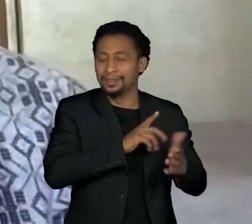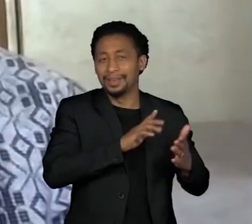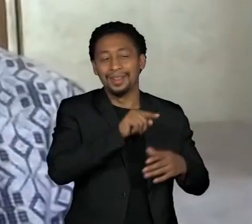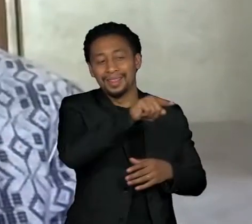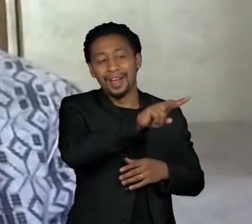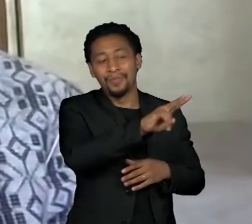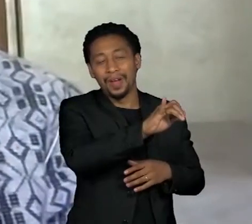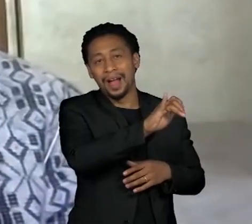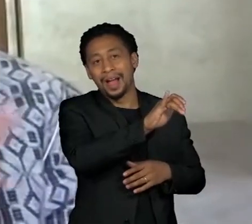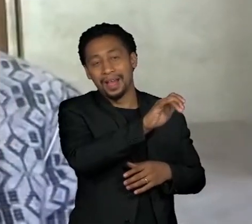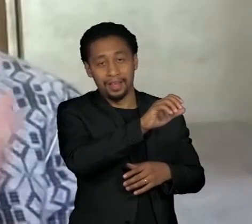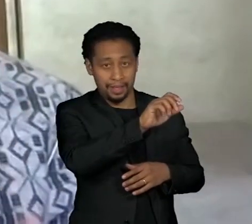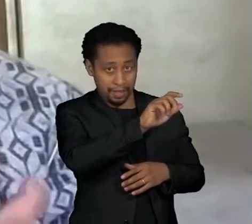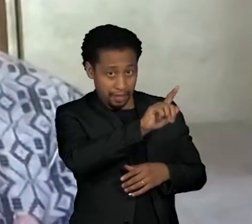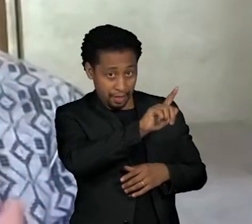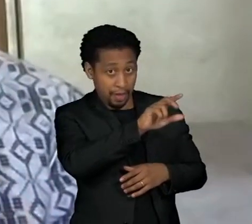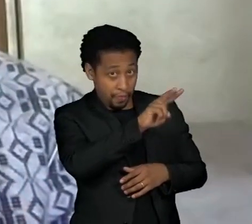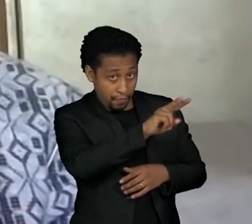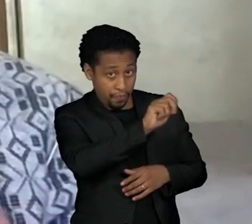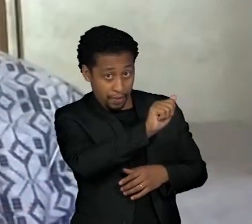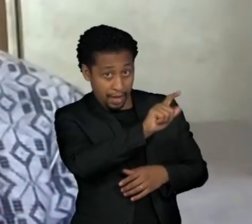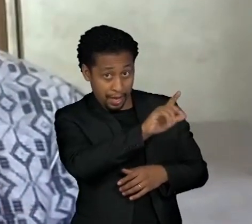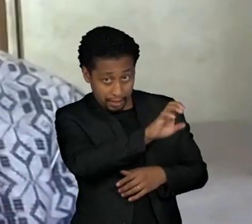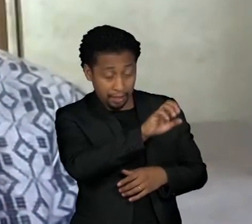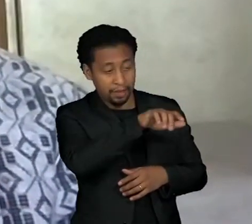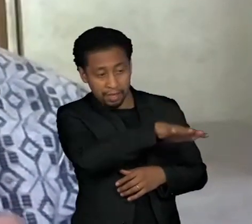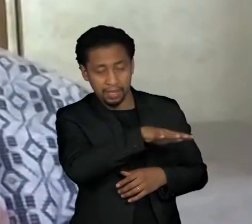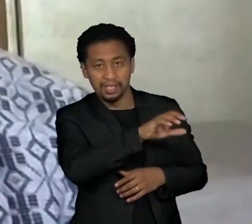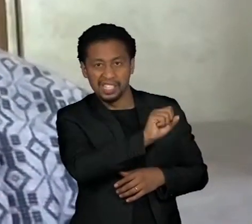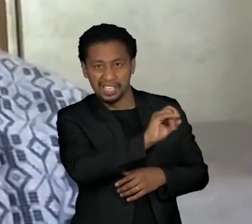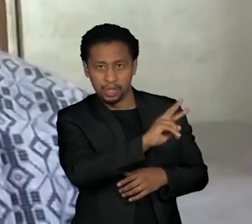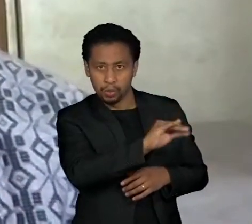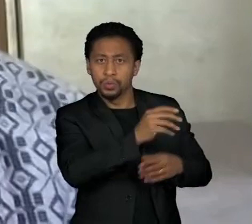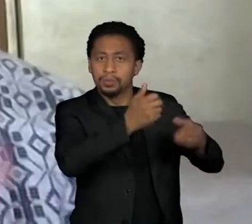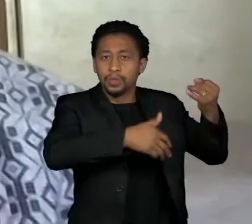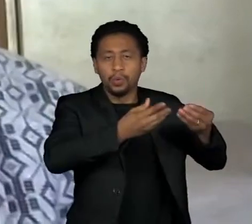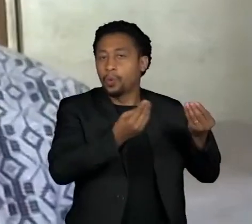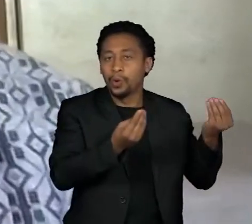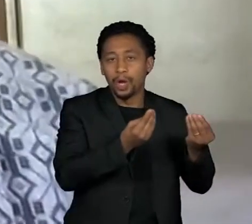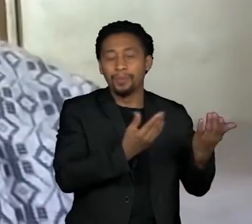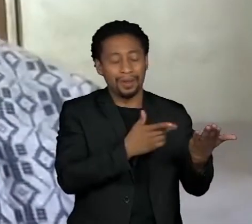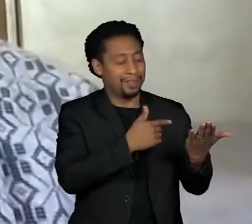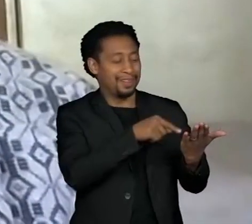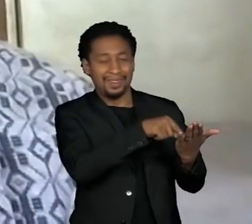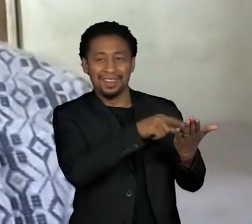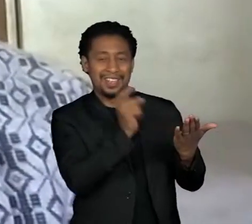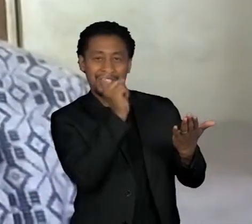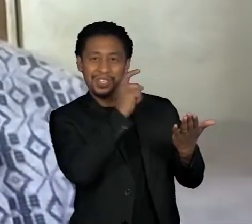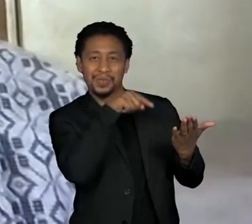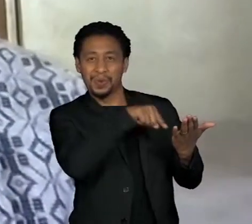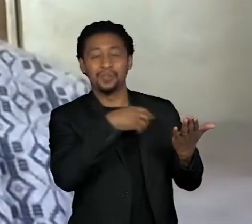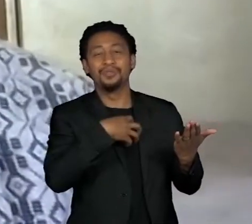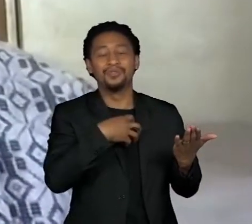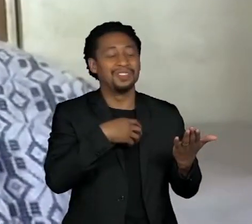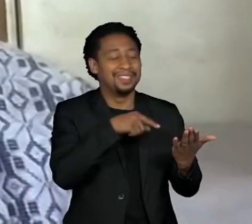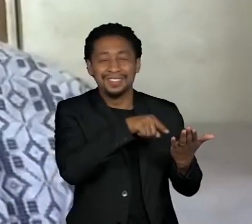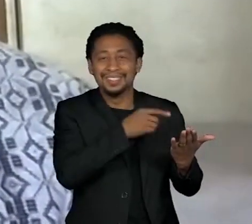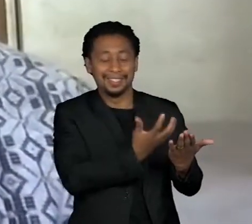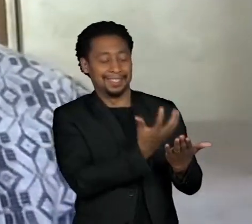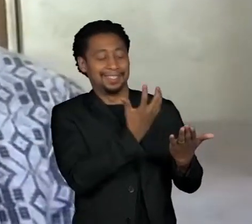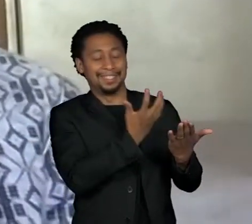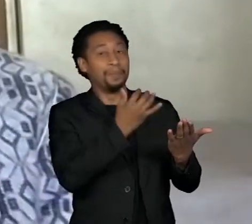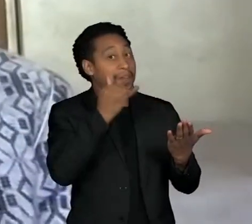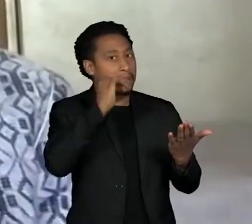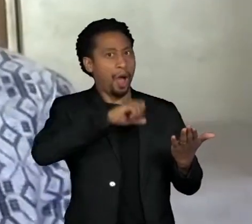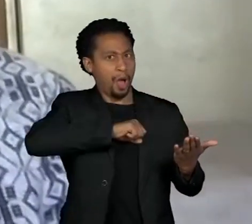the spinach version of TikTok. It kept it for China. And yet, and then it exported the opioid version,